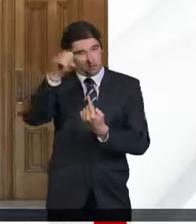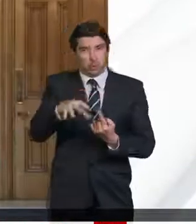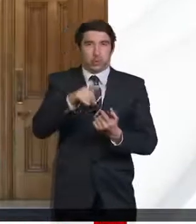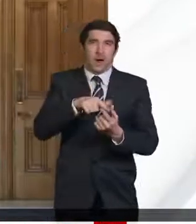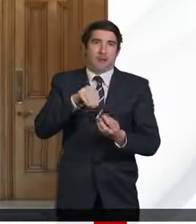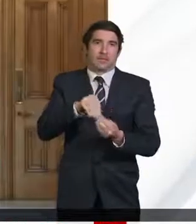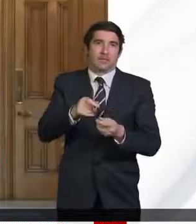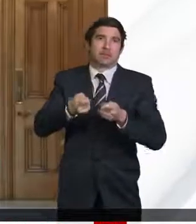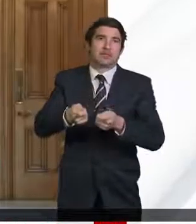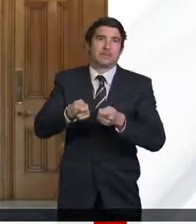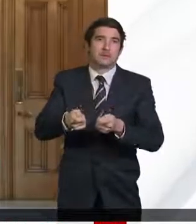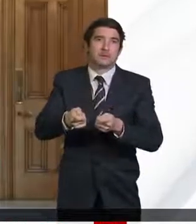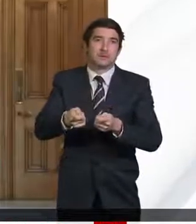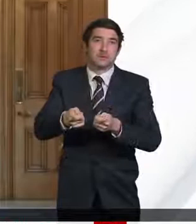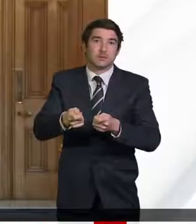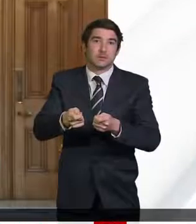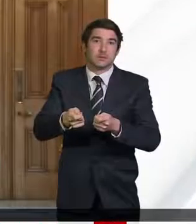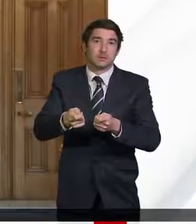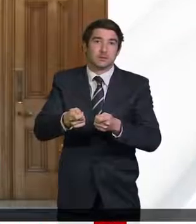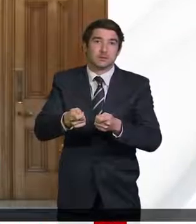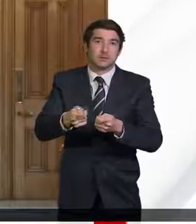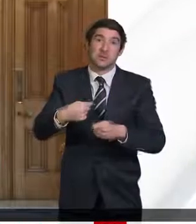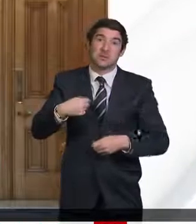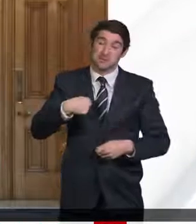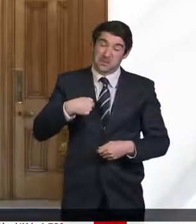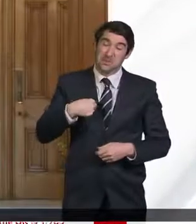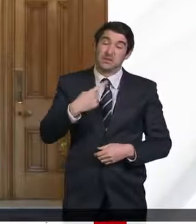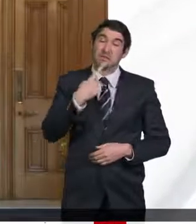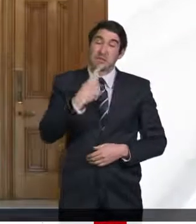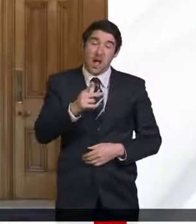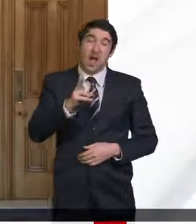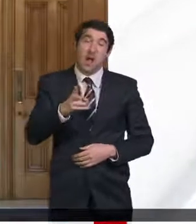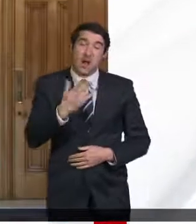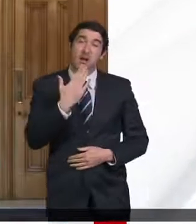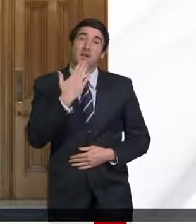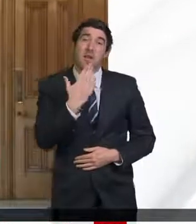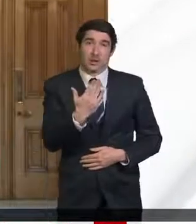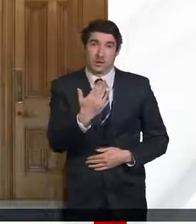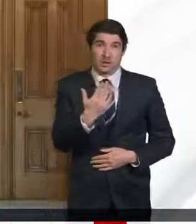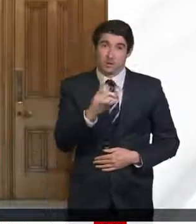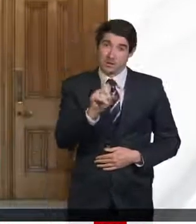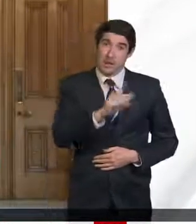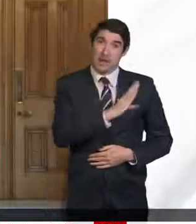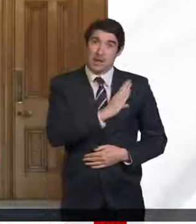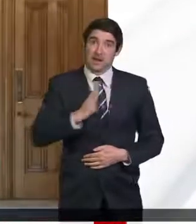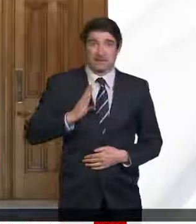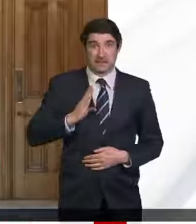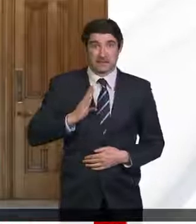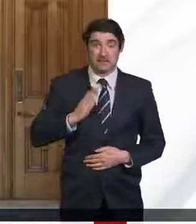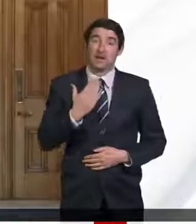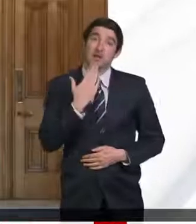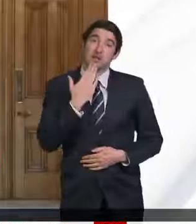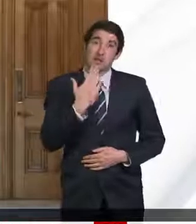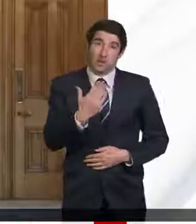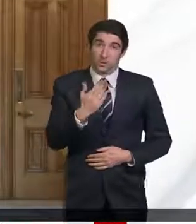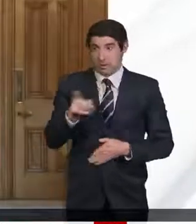armed forces and in the public sector who are doing so much to help us in the fight against coronavirus. And of course, all